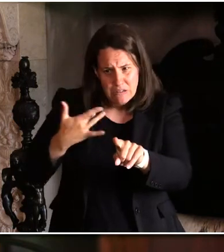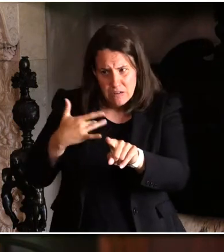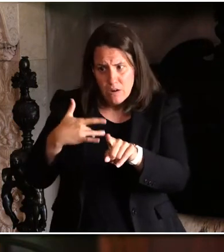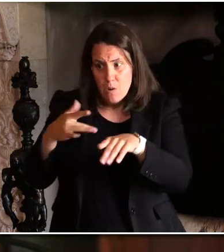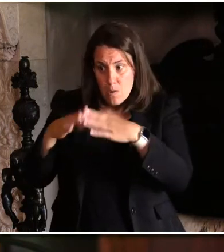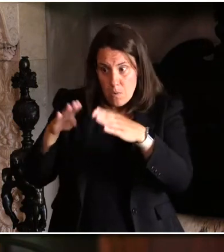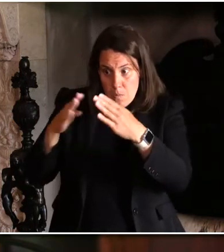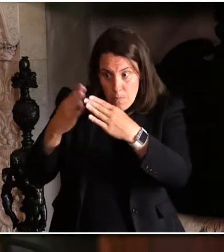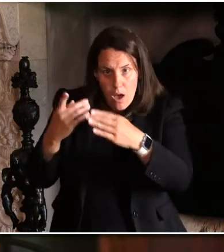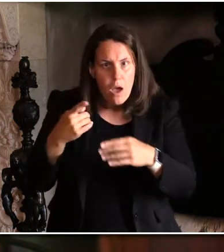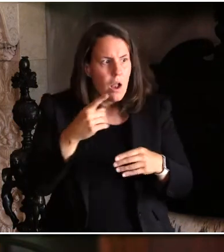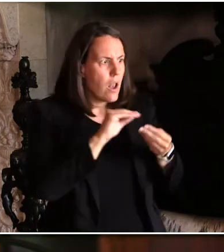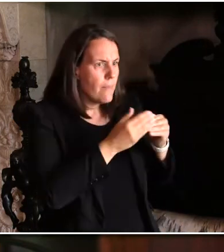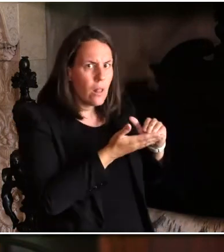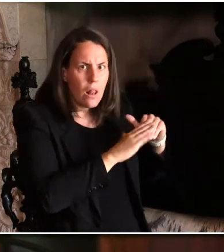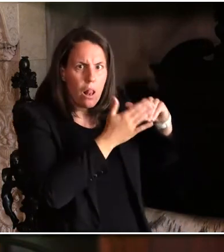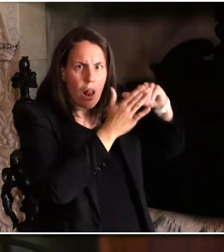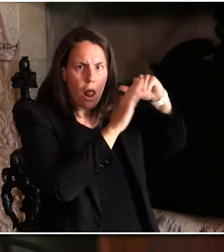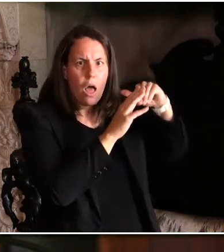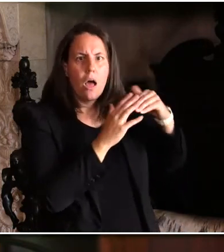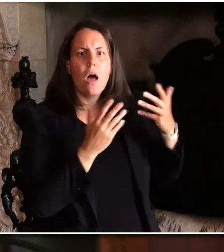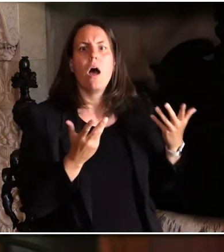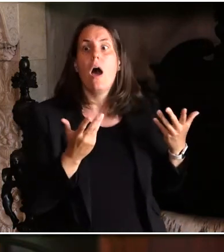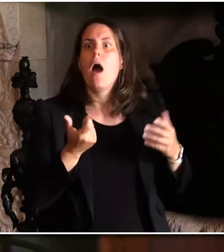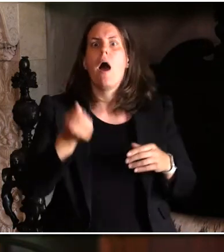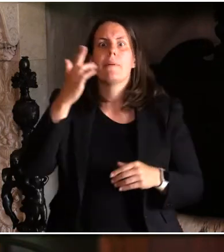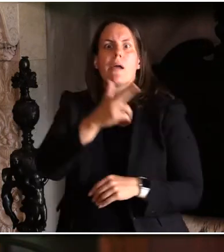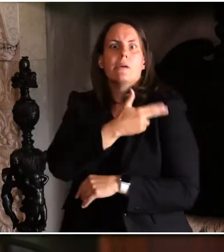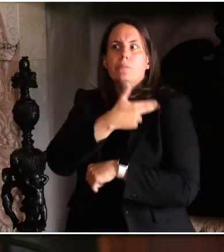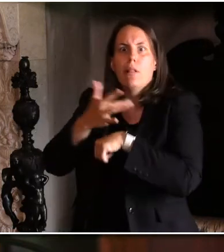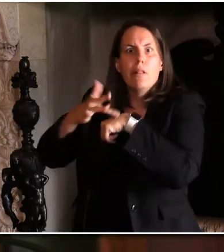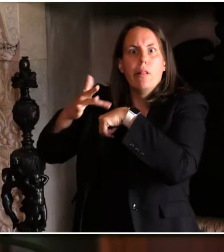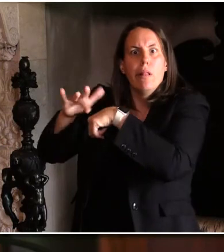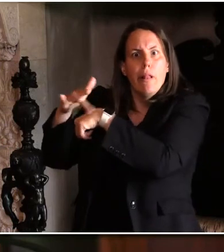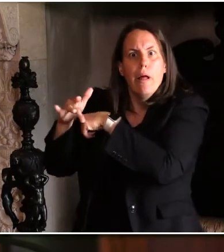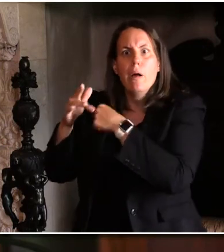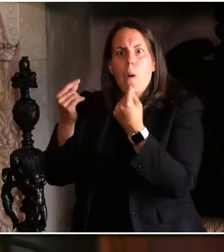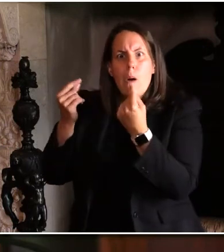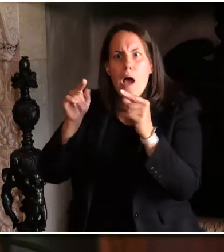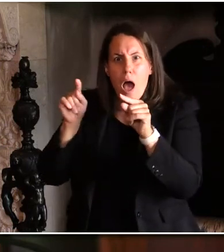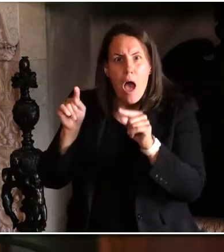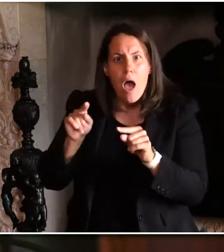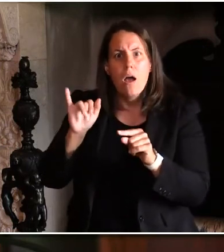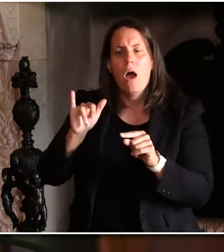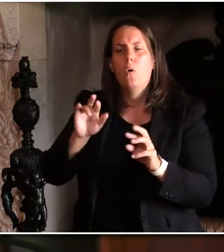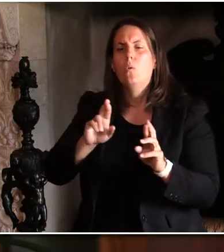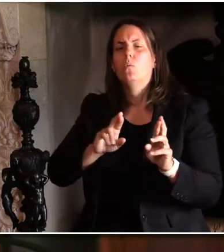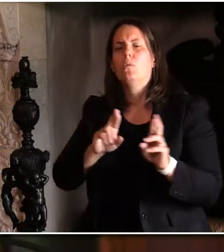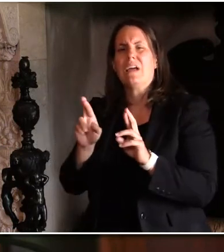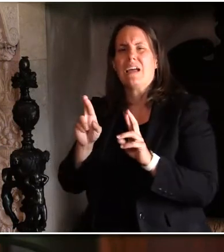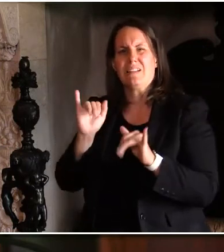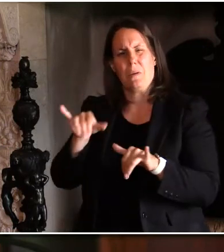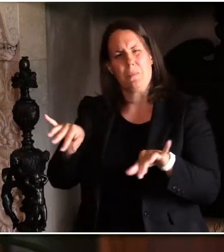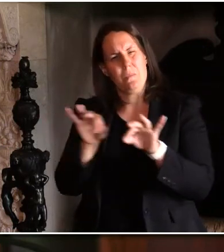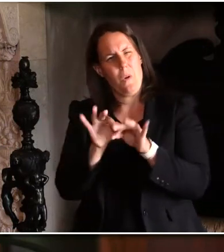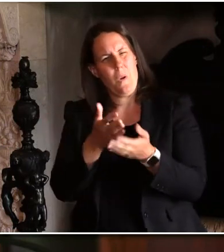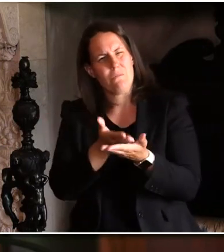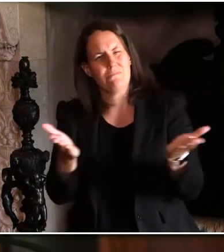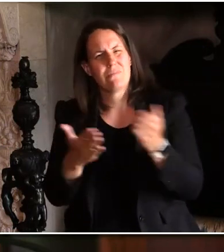region, how many contact tracers do we have, what is our testing capacity. Those kinds of things will help them contextualize